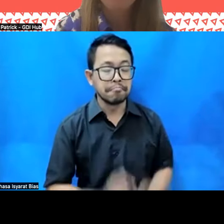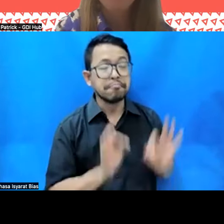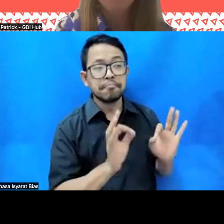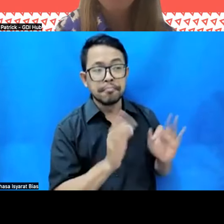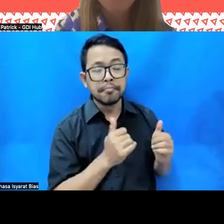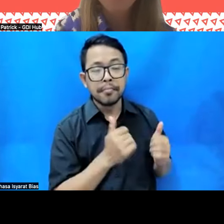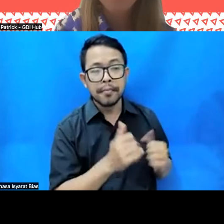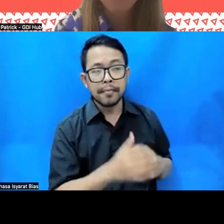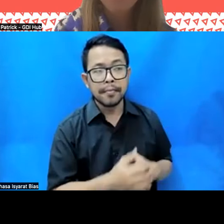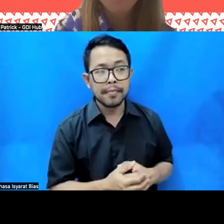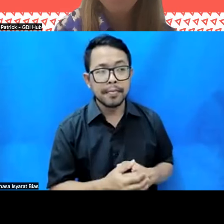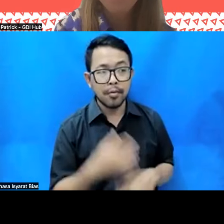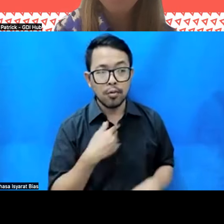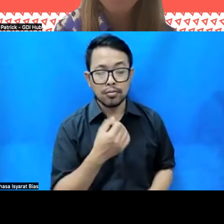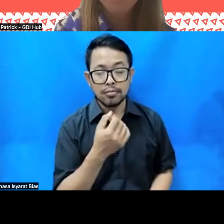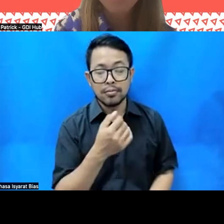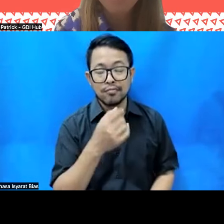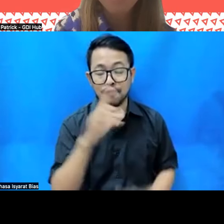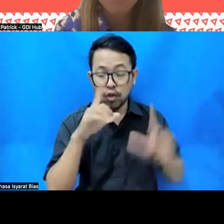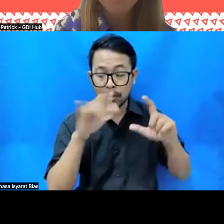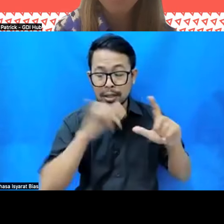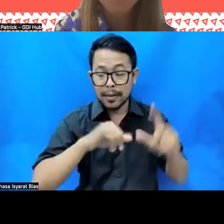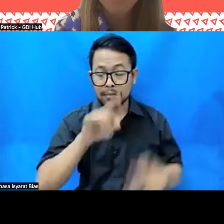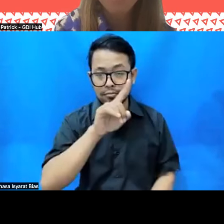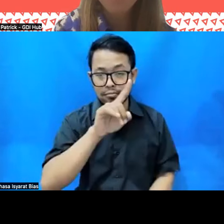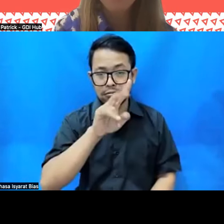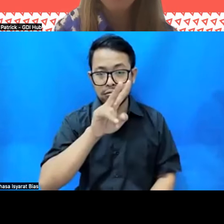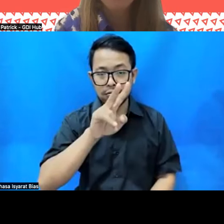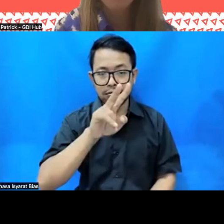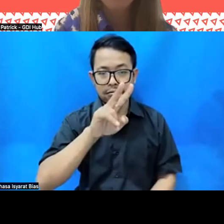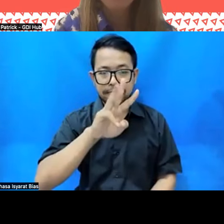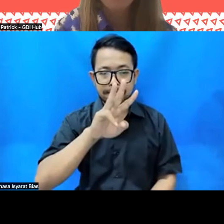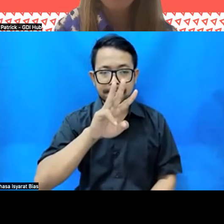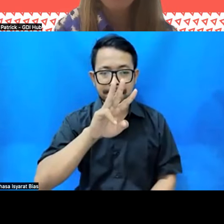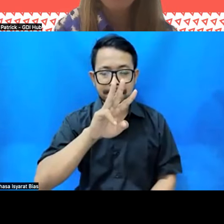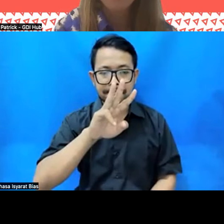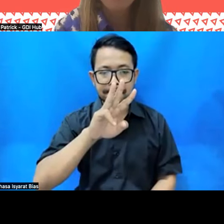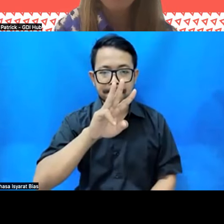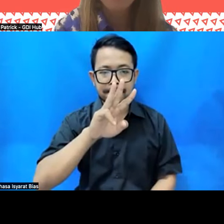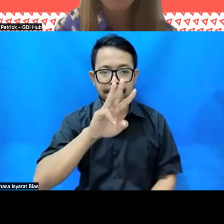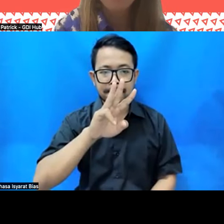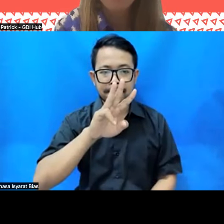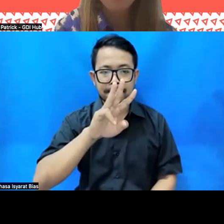picture? Okay, let me count down 1, 2, and 3.